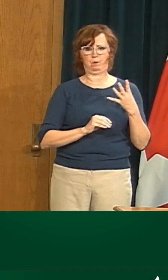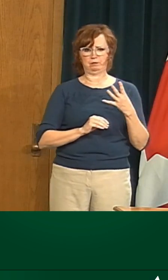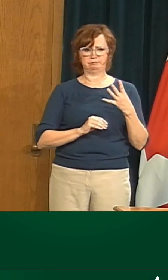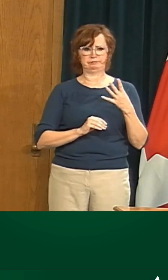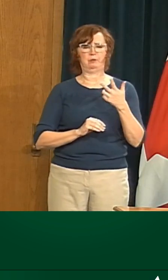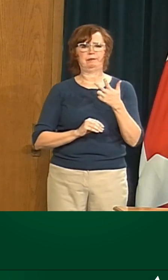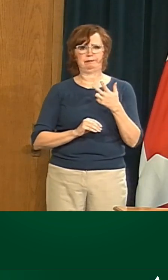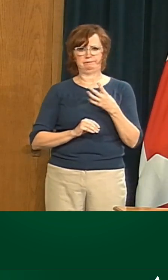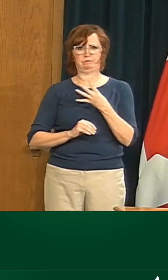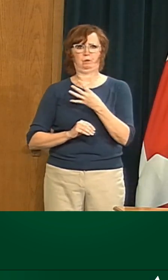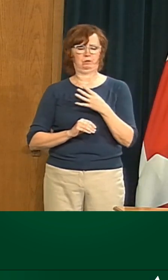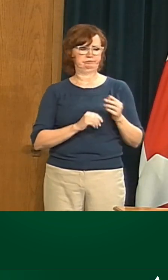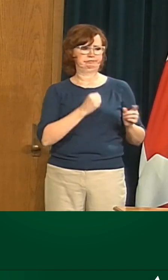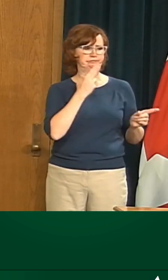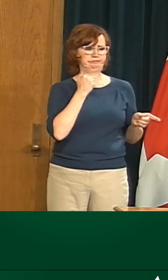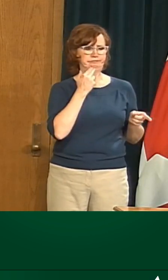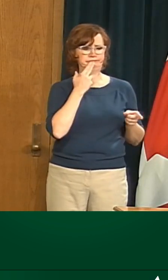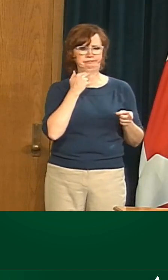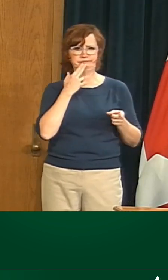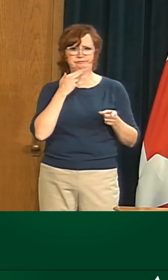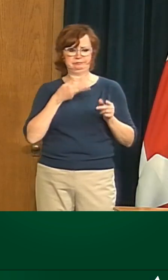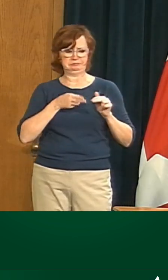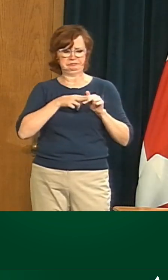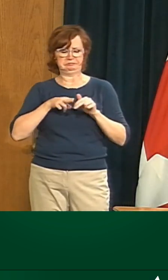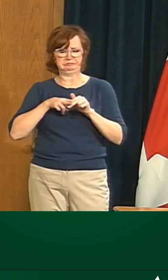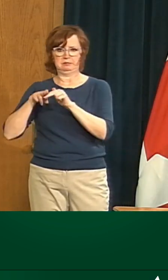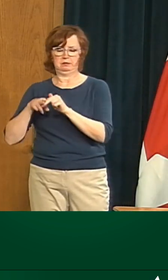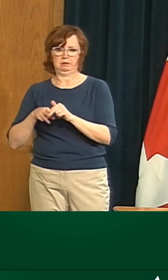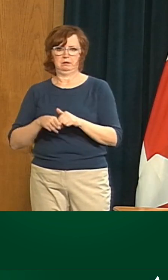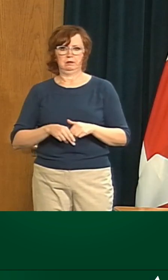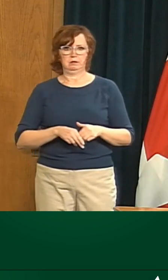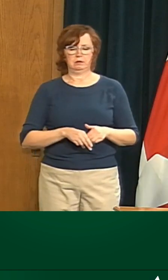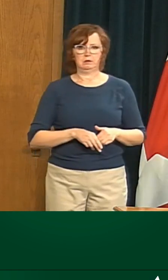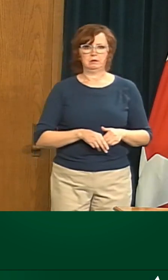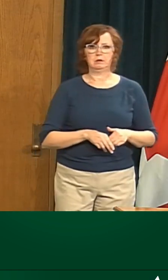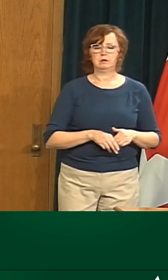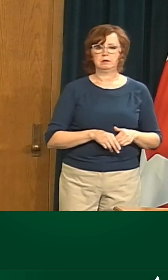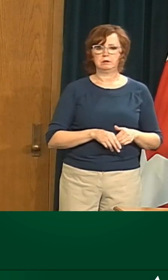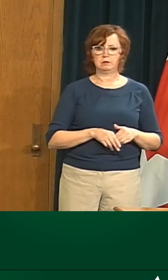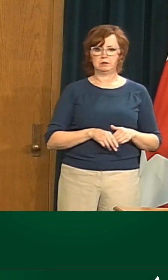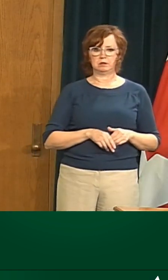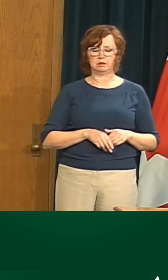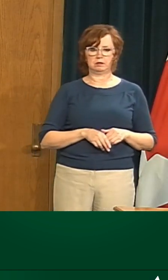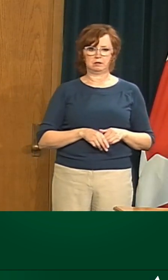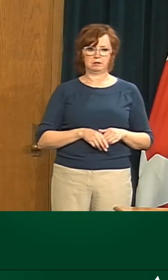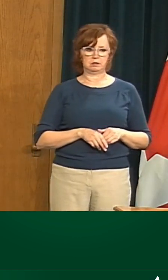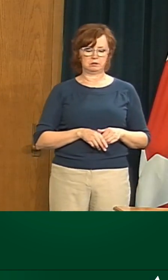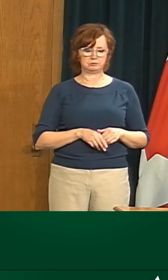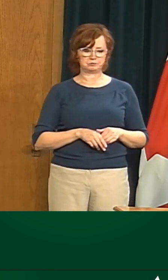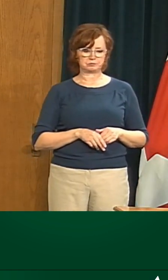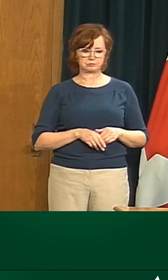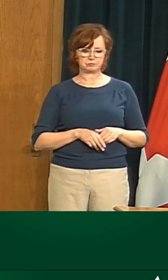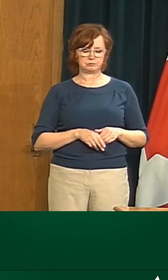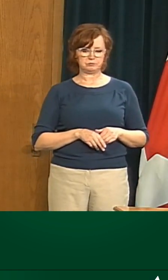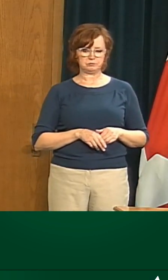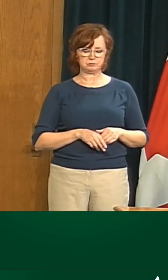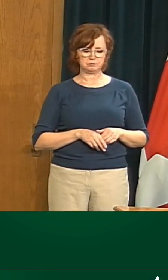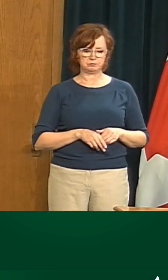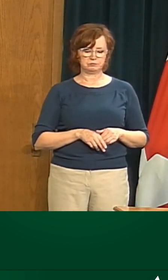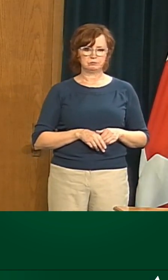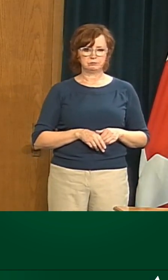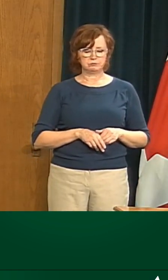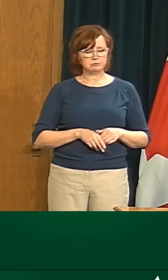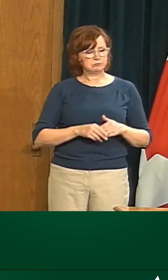continue. Regardless of whether we phase in with certain sectors of our economy, we are going to have localized flare-ups in